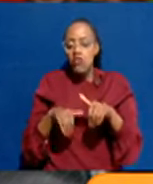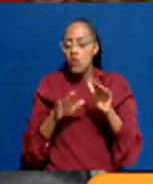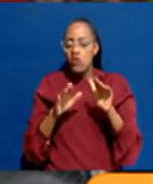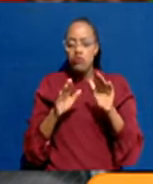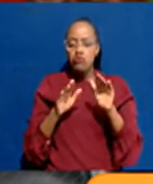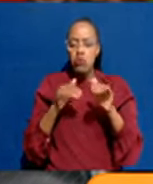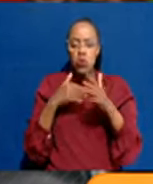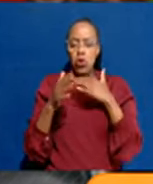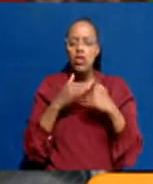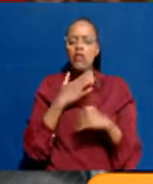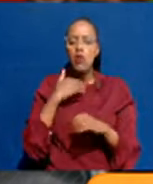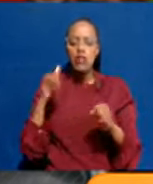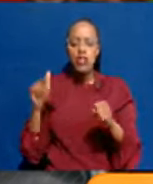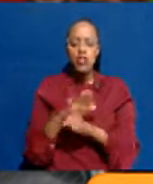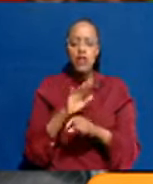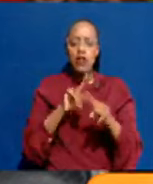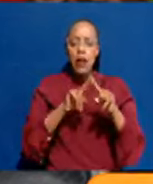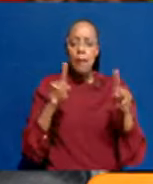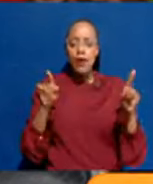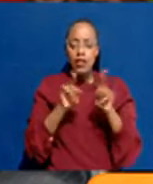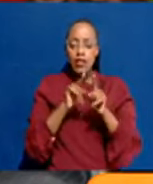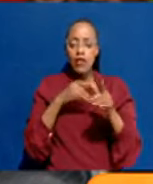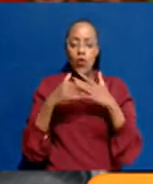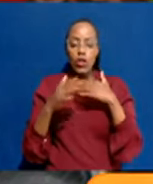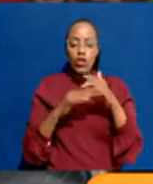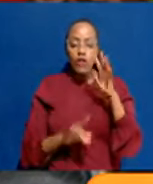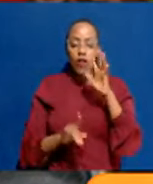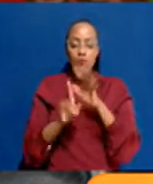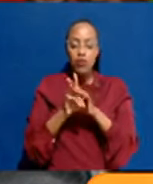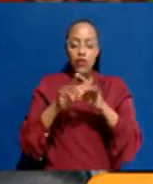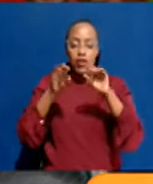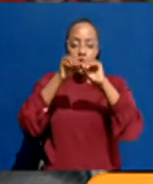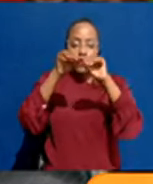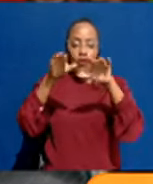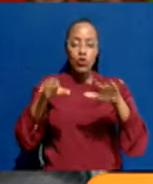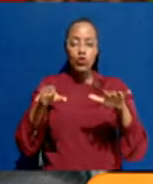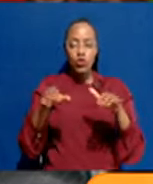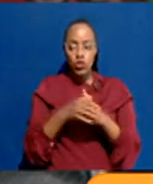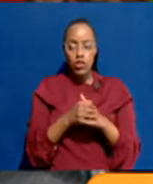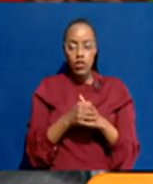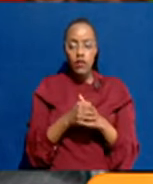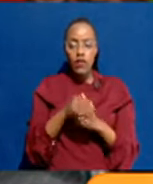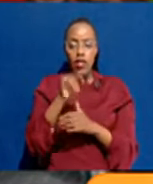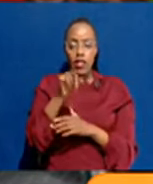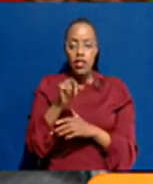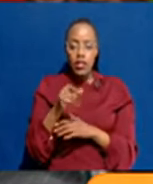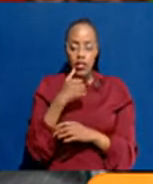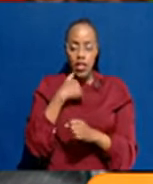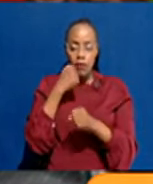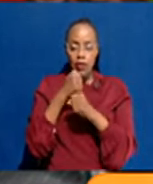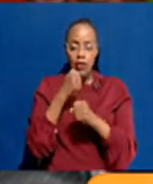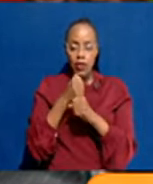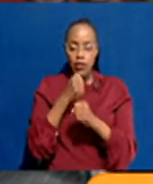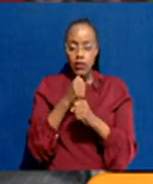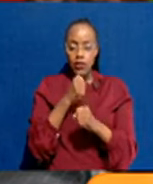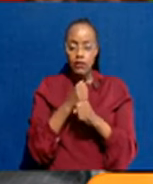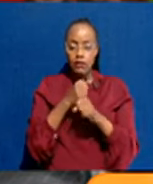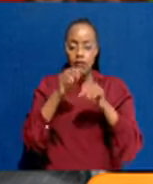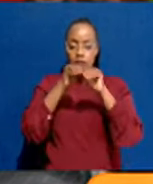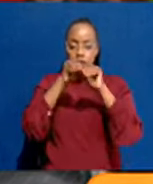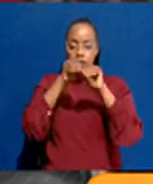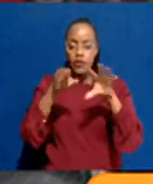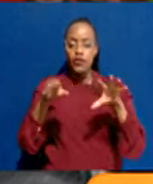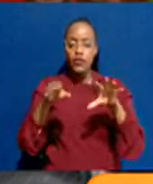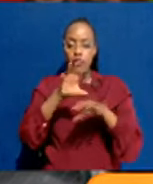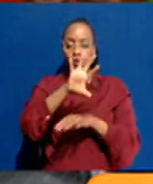completely, the compromise that came in that in devolution was to devolve